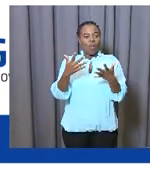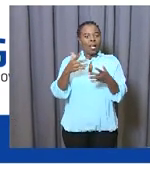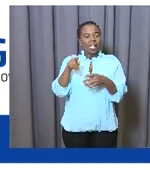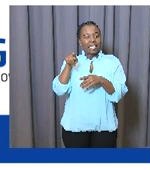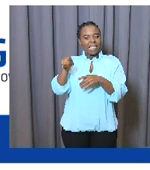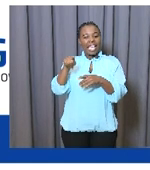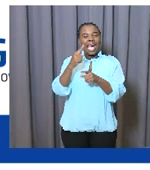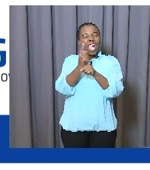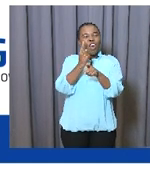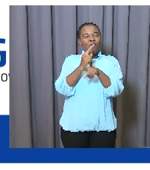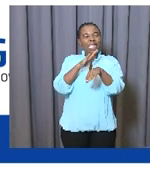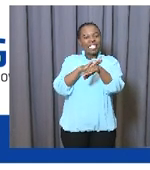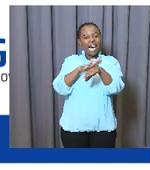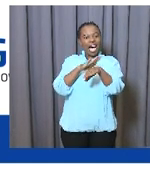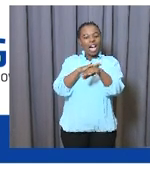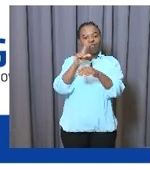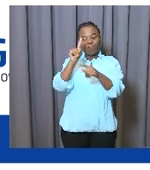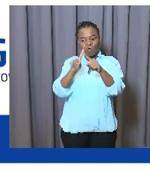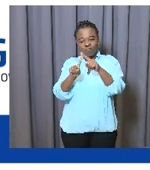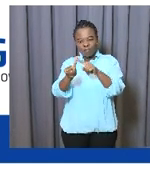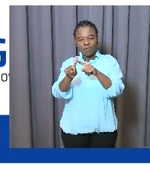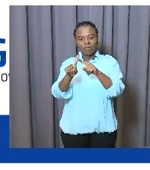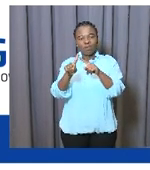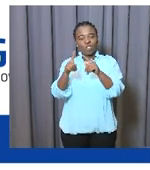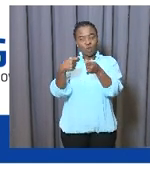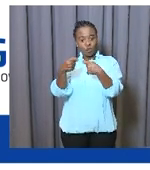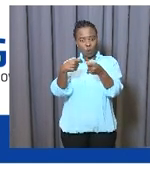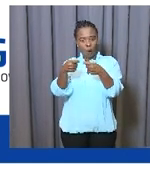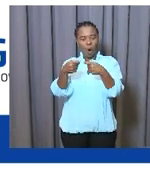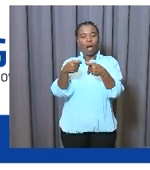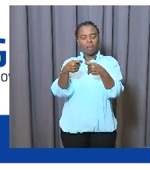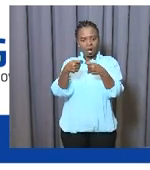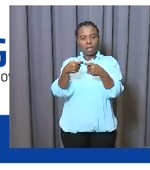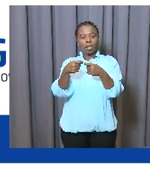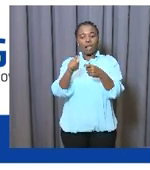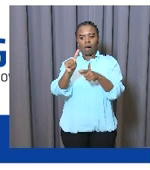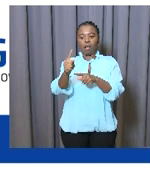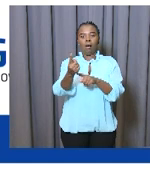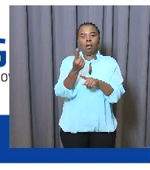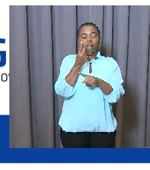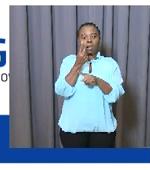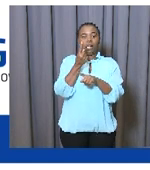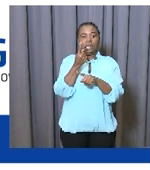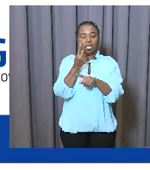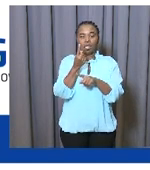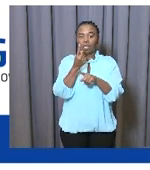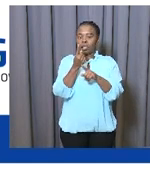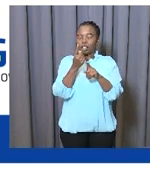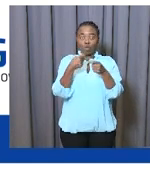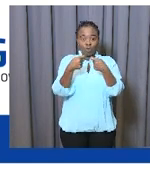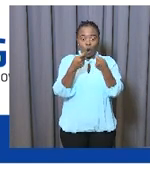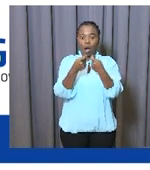she goes to an area, she's able to come out of that place, having closed down one